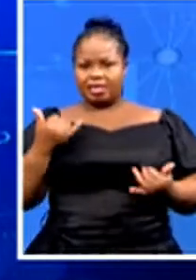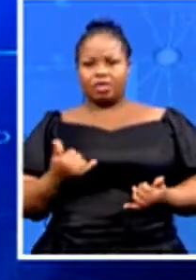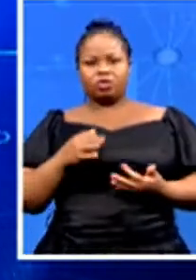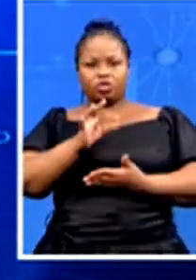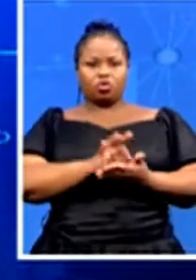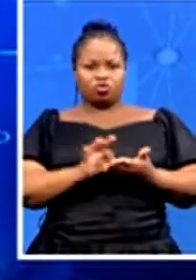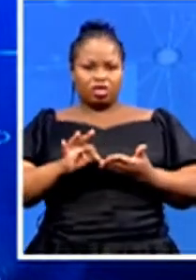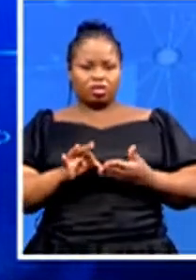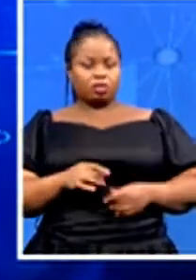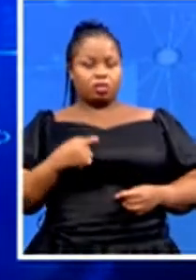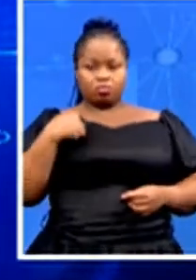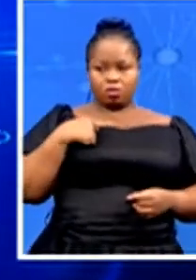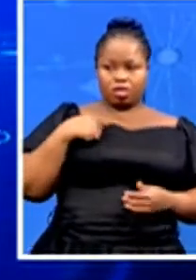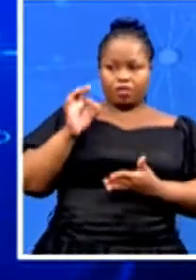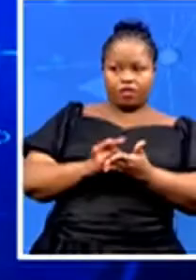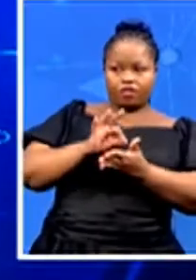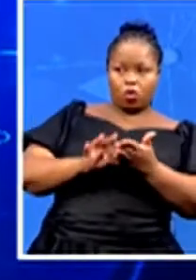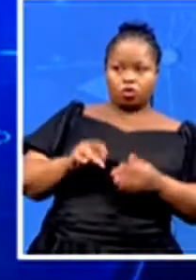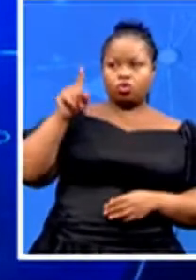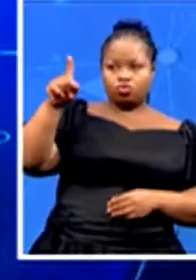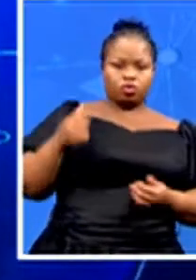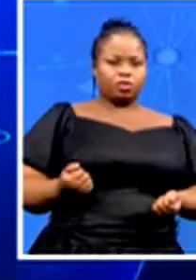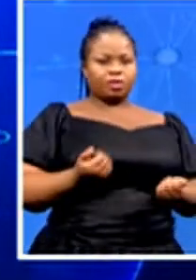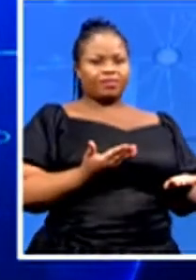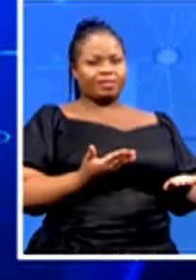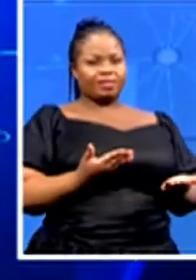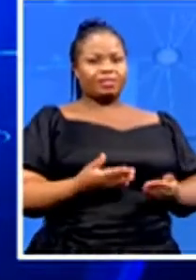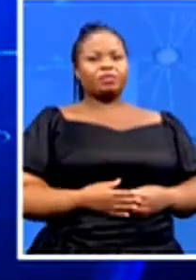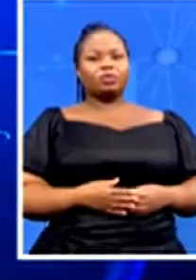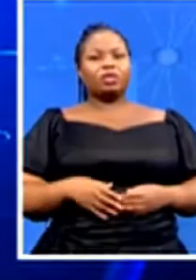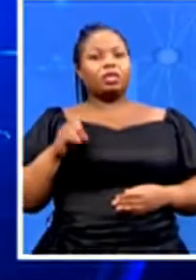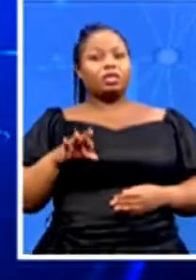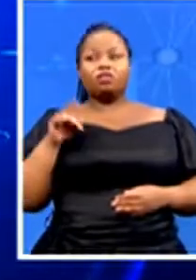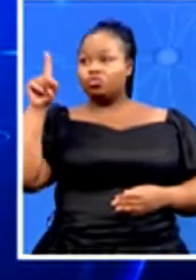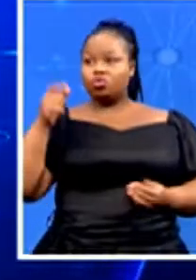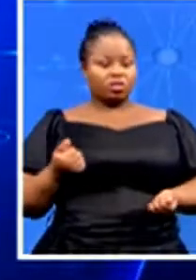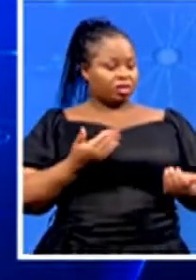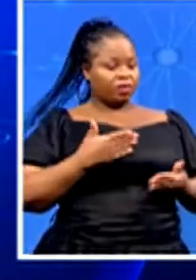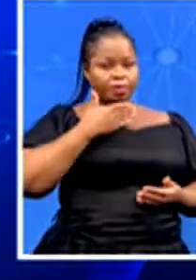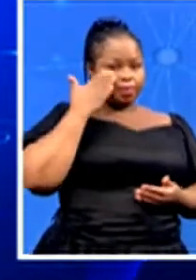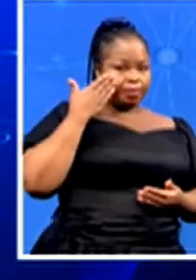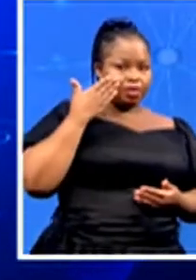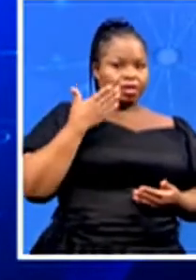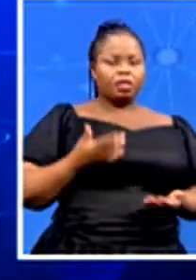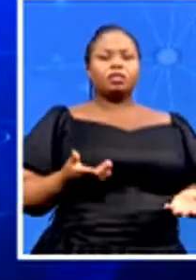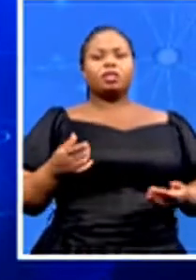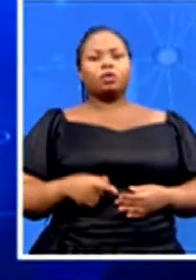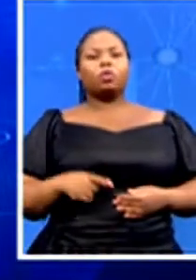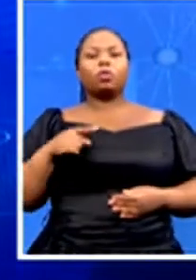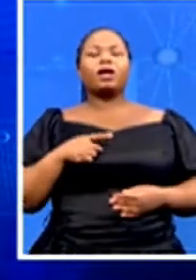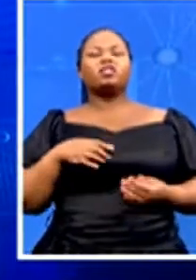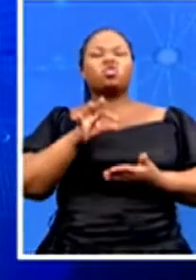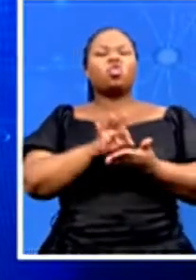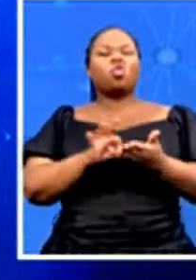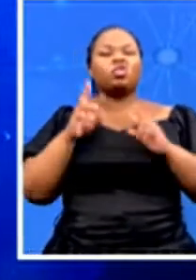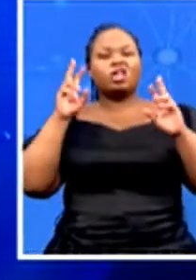on the services. So if you do not, if you break the contract, it means you are not playing the game